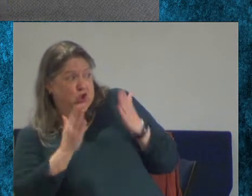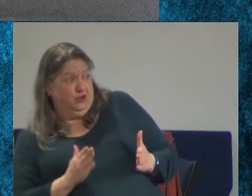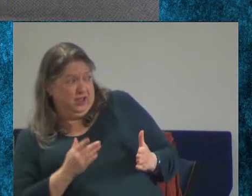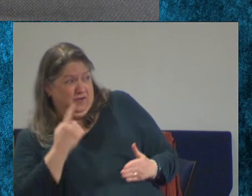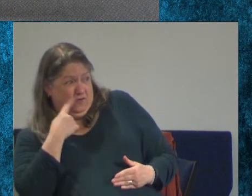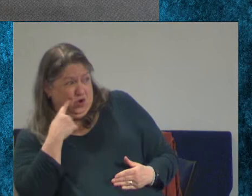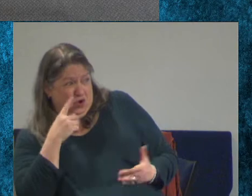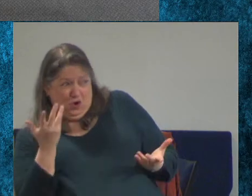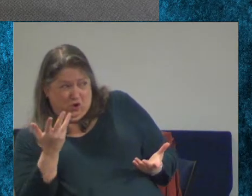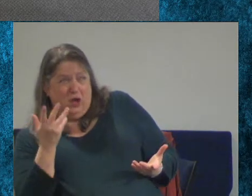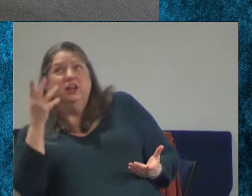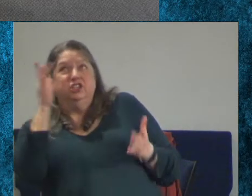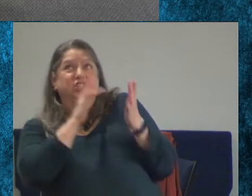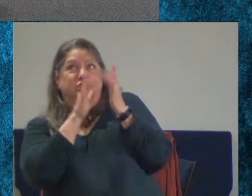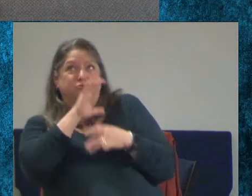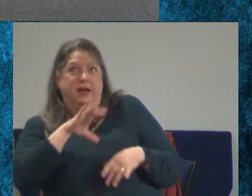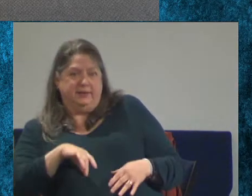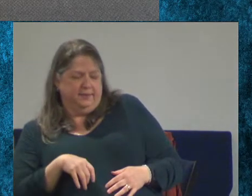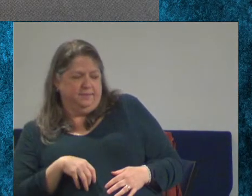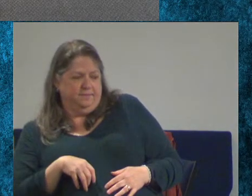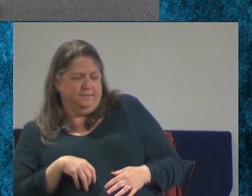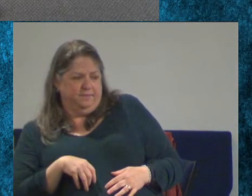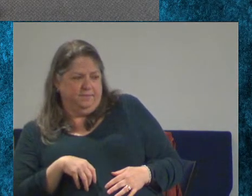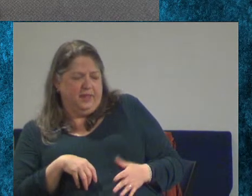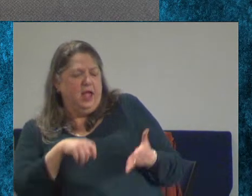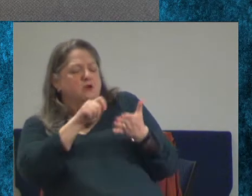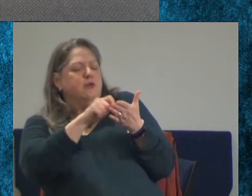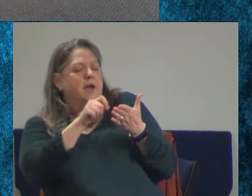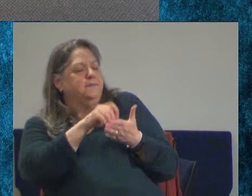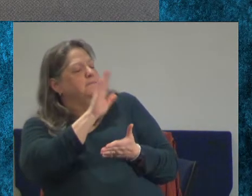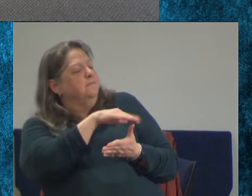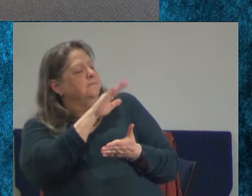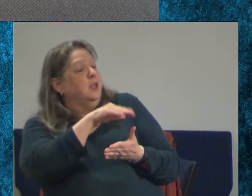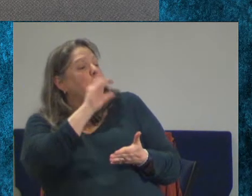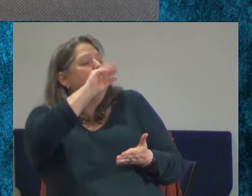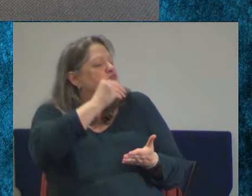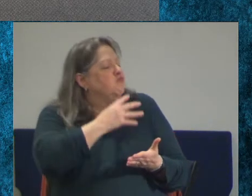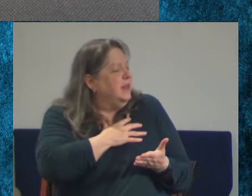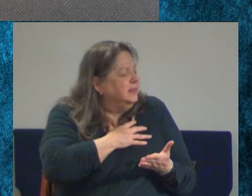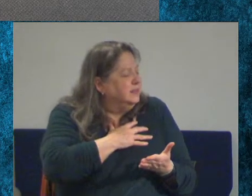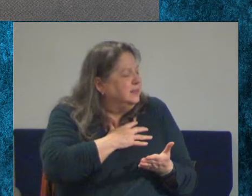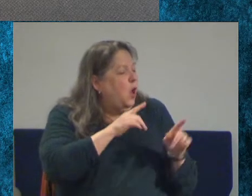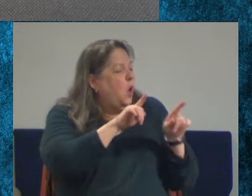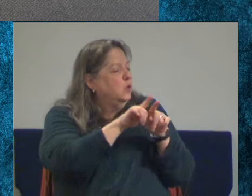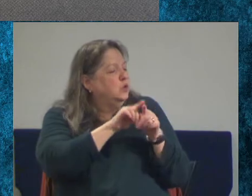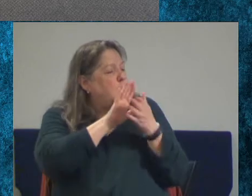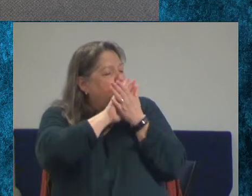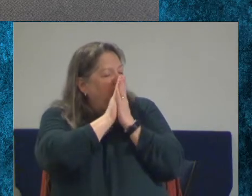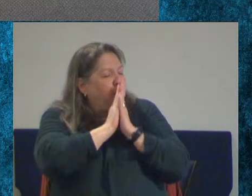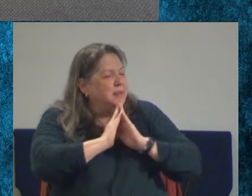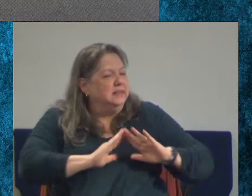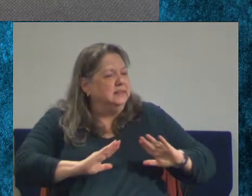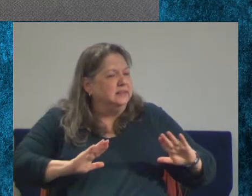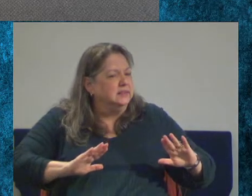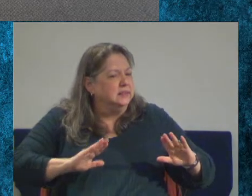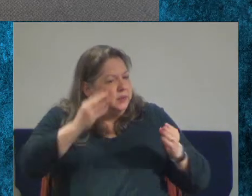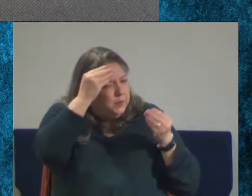salutation, grace and peace. Boy, did Paul need grace and